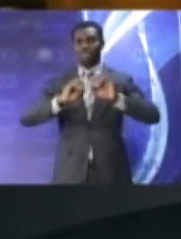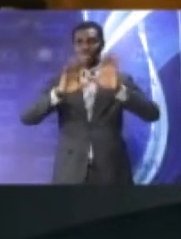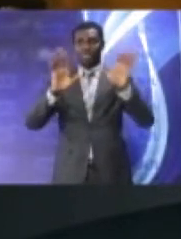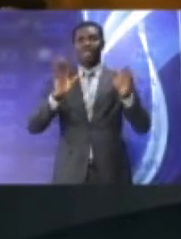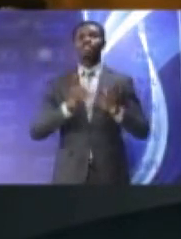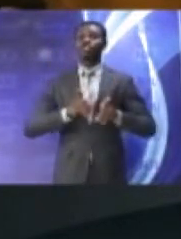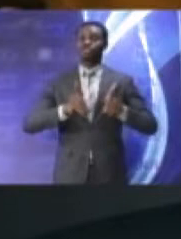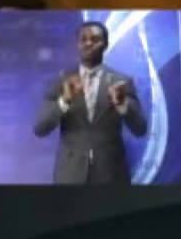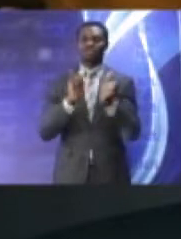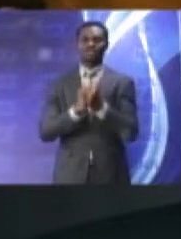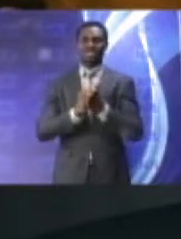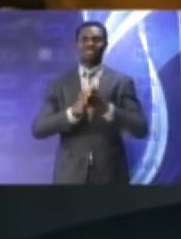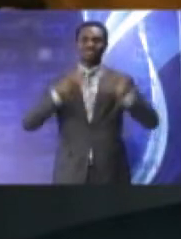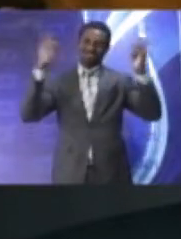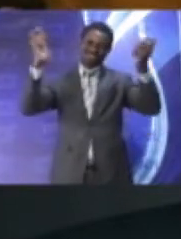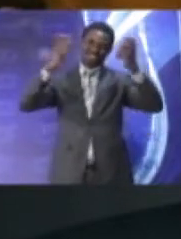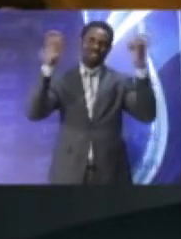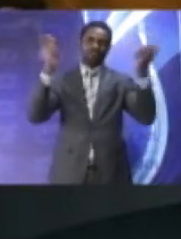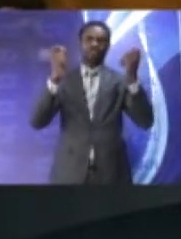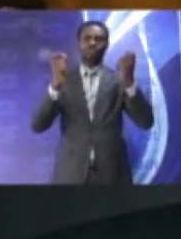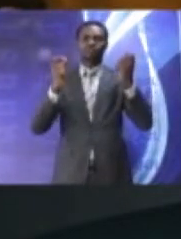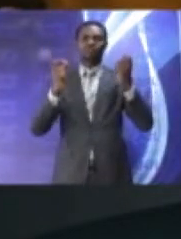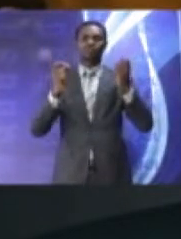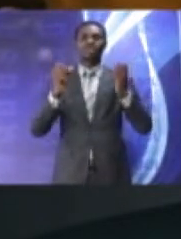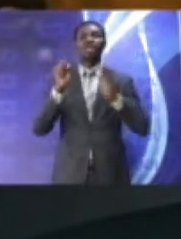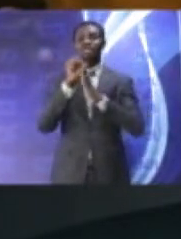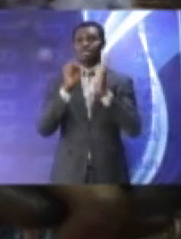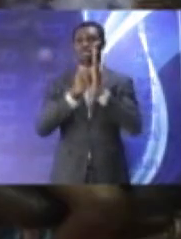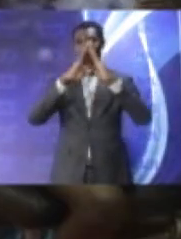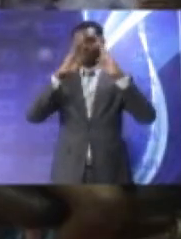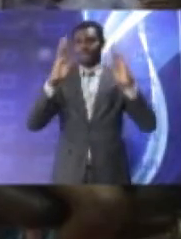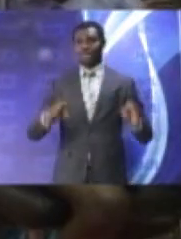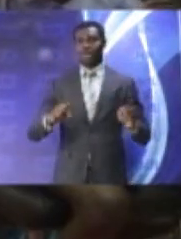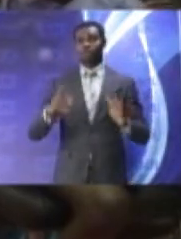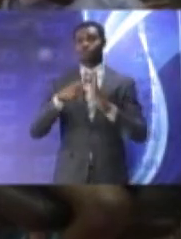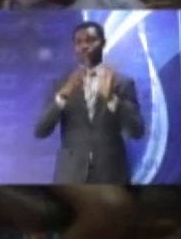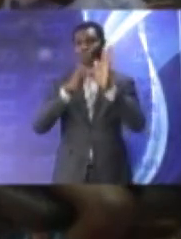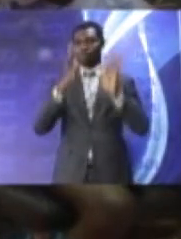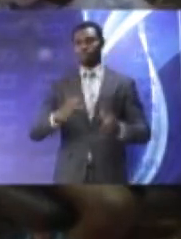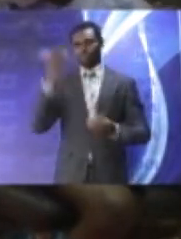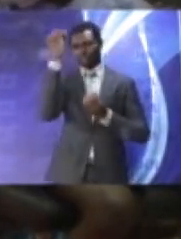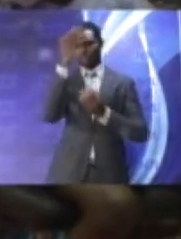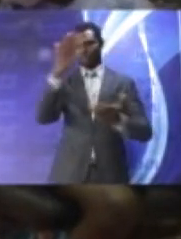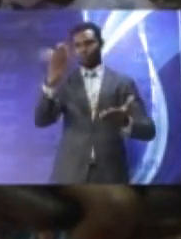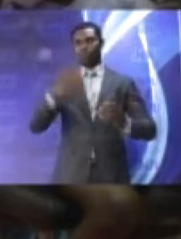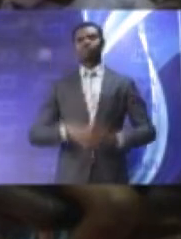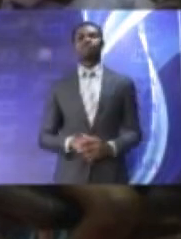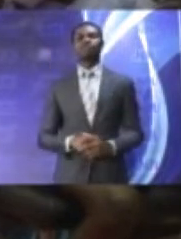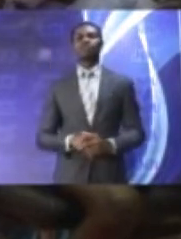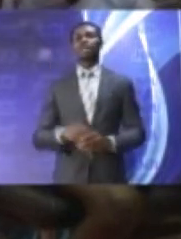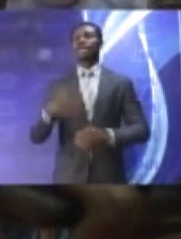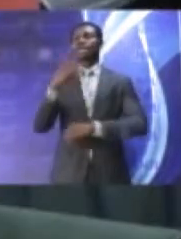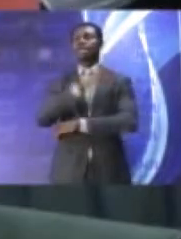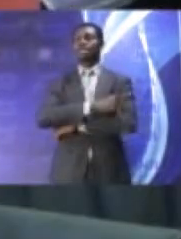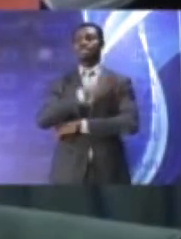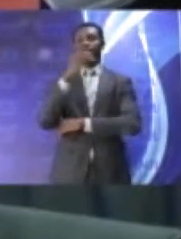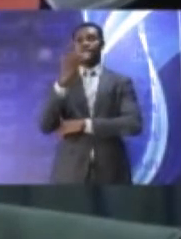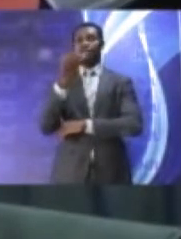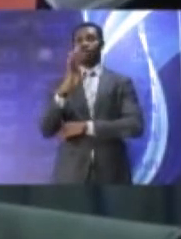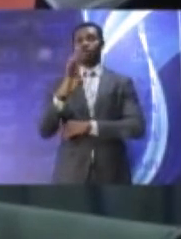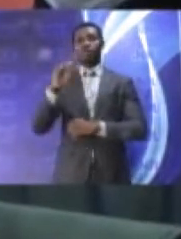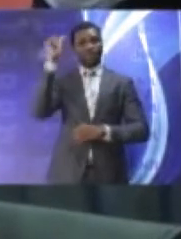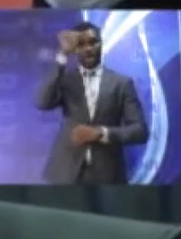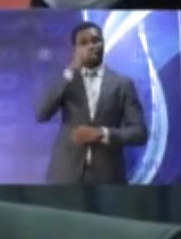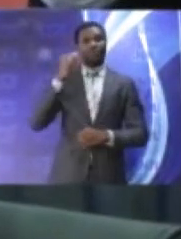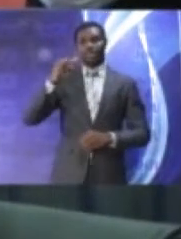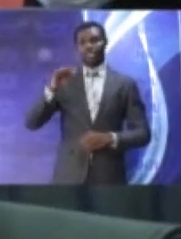State House correspondent Aliyu Kabir has the report. The Day of the African Child is being celebrated